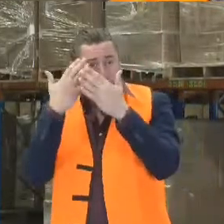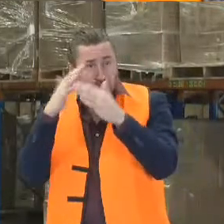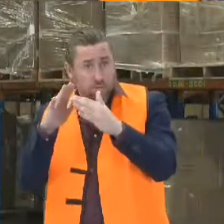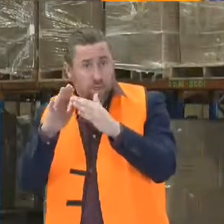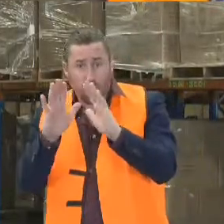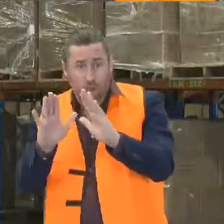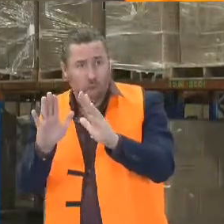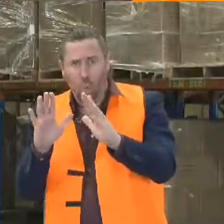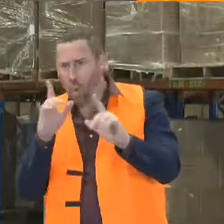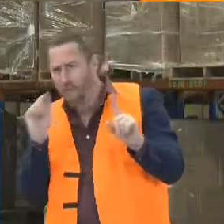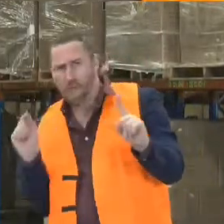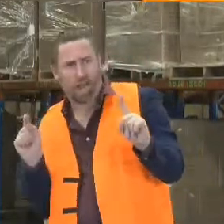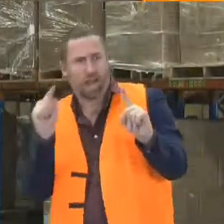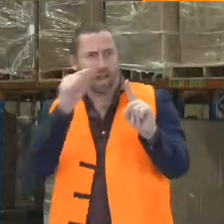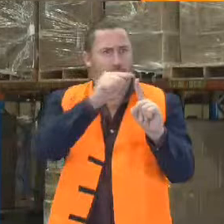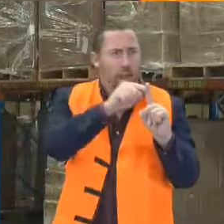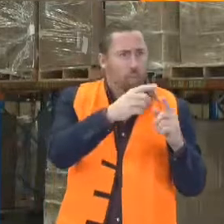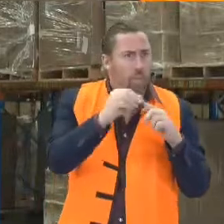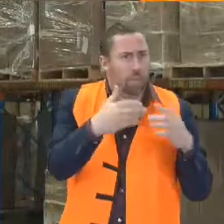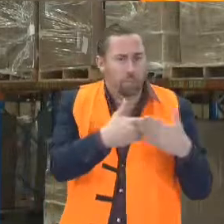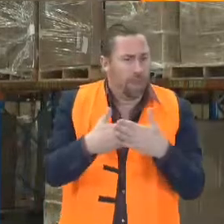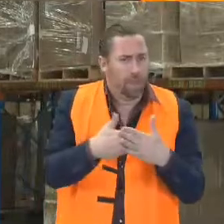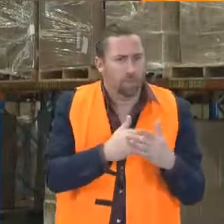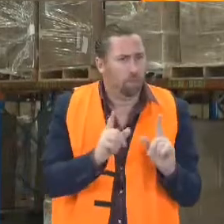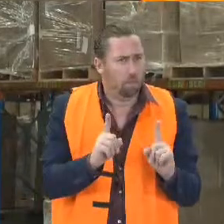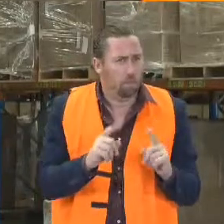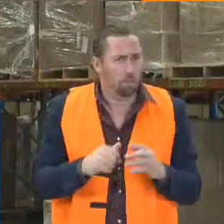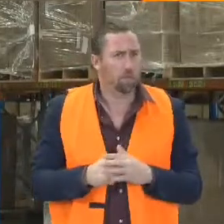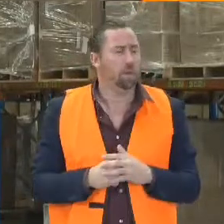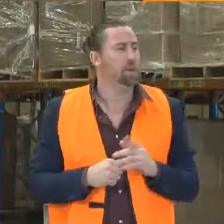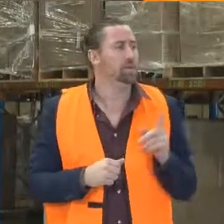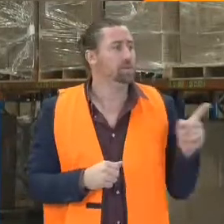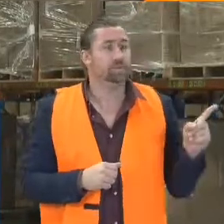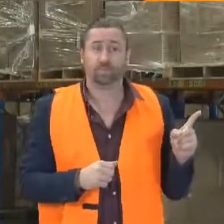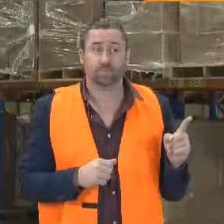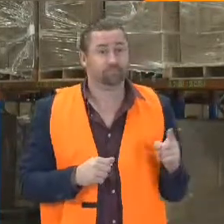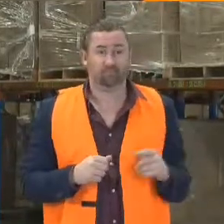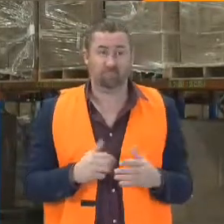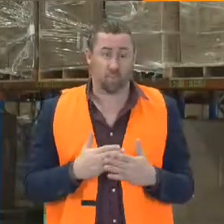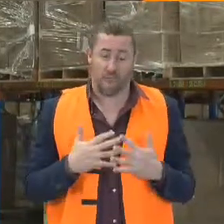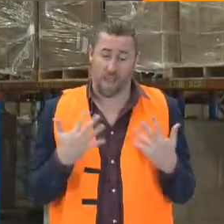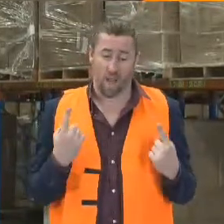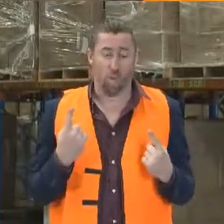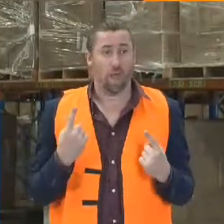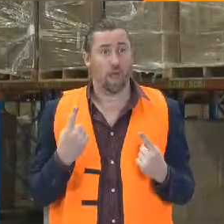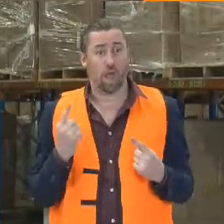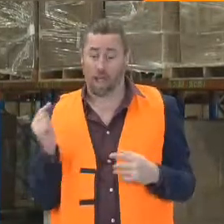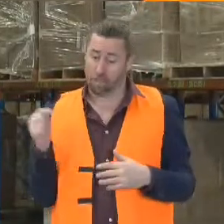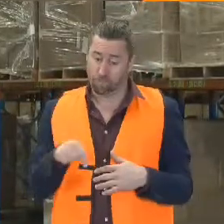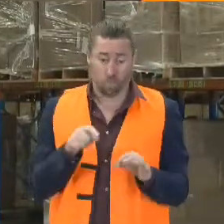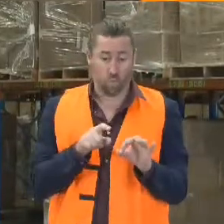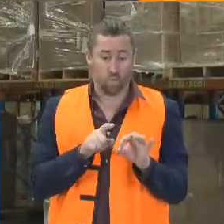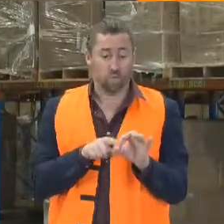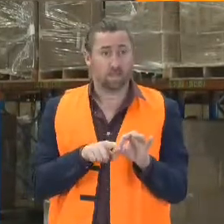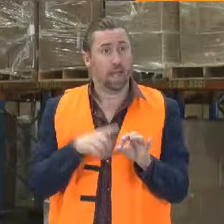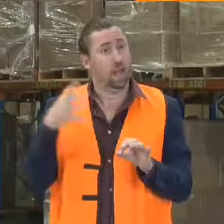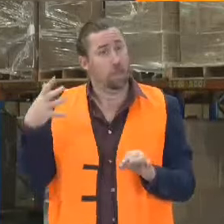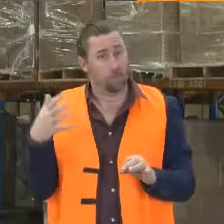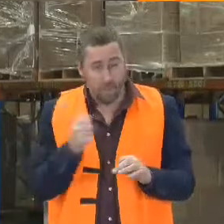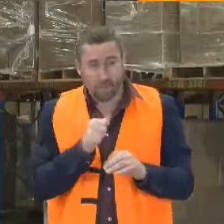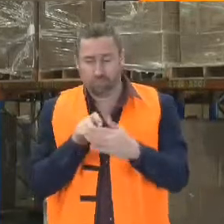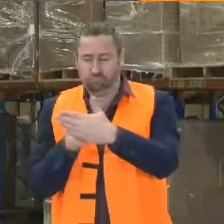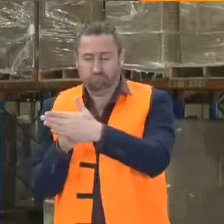go and be with their newborn straight away? Right. Virtually anyone who comes to Queensland must go into quarantine, but there